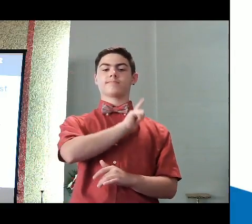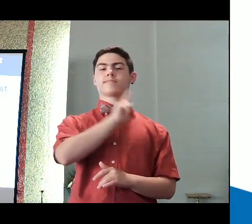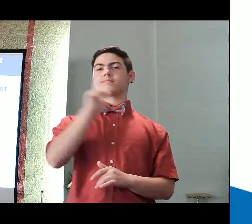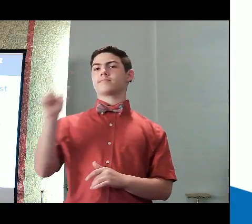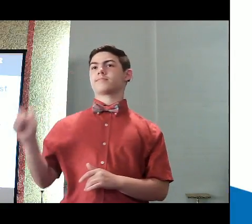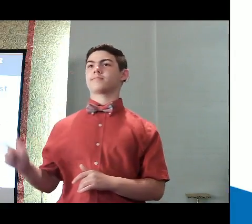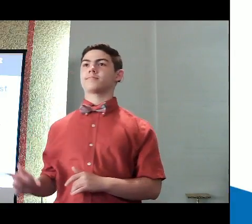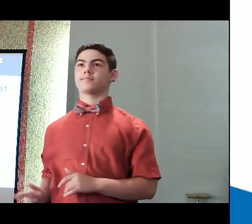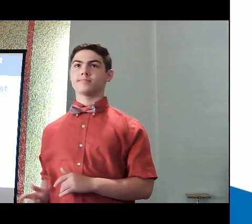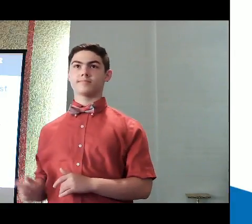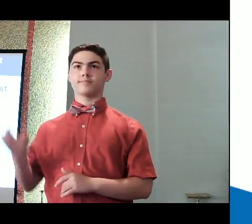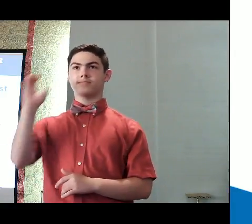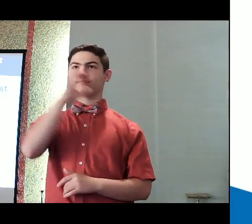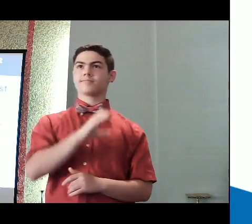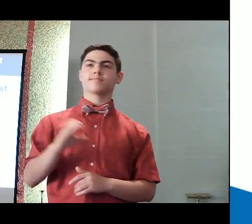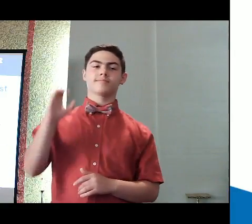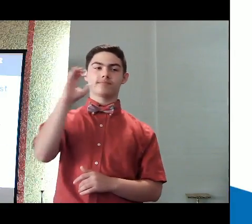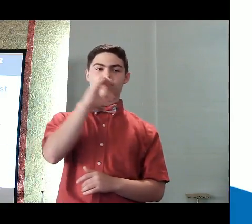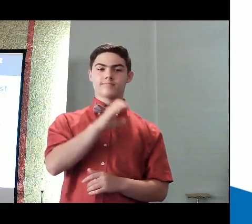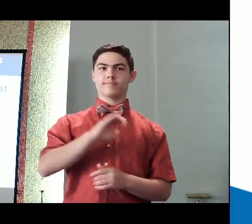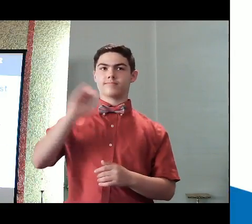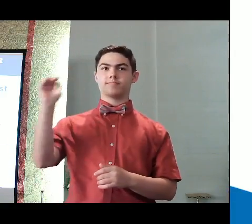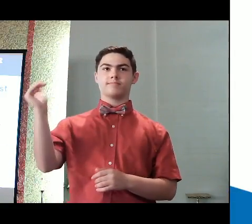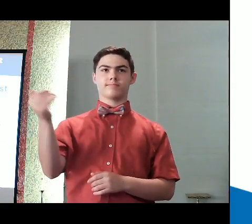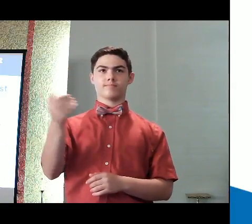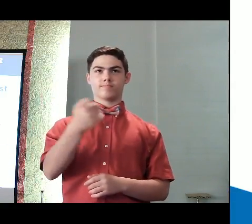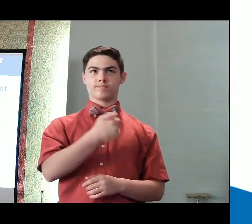soul winner for Jesus, a